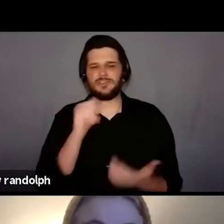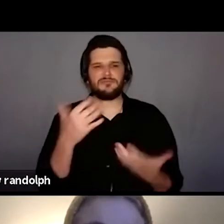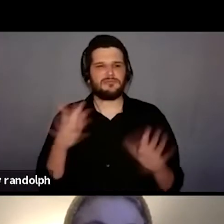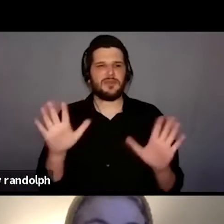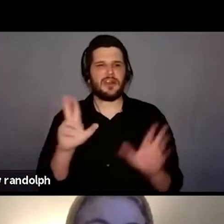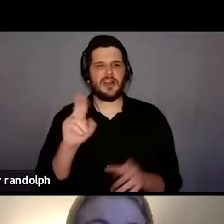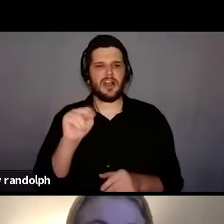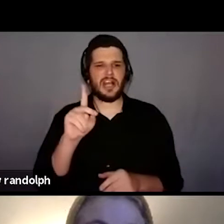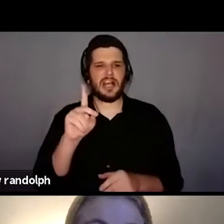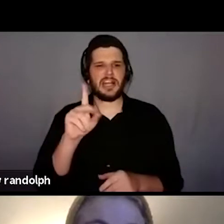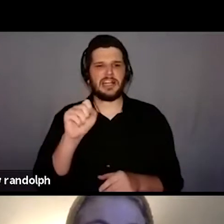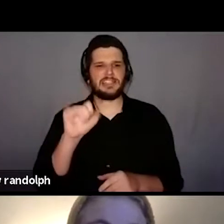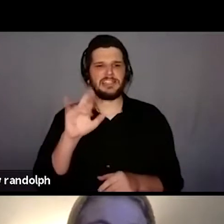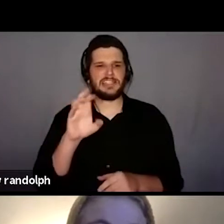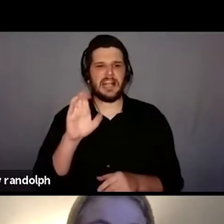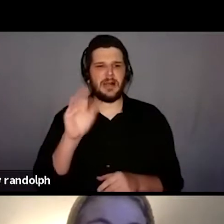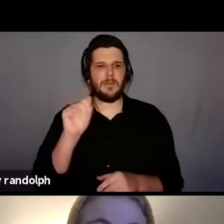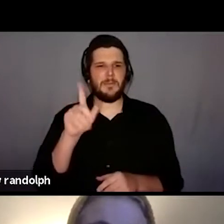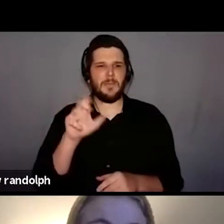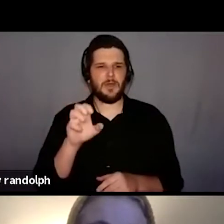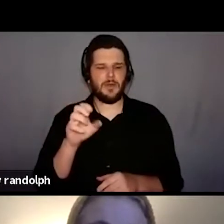a different way.